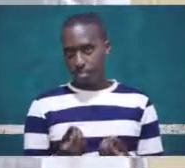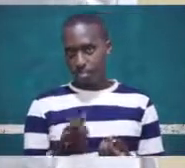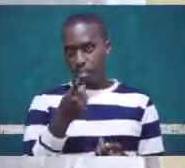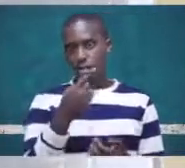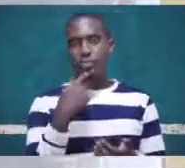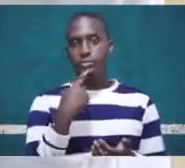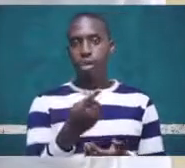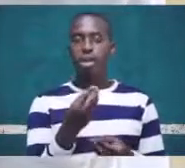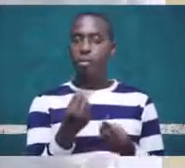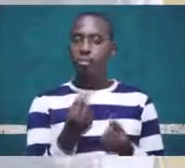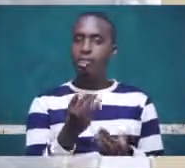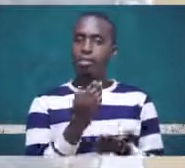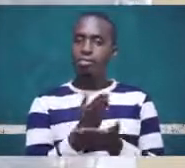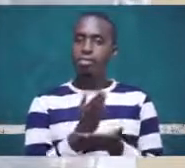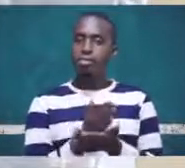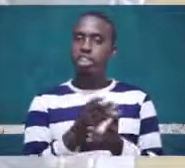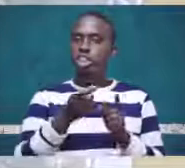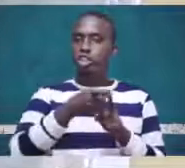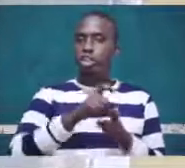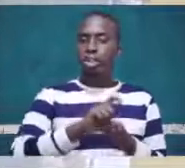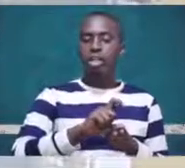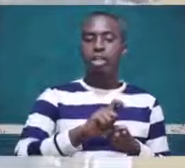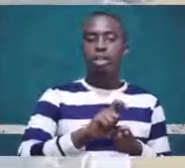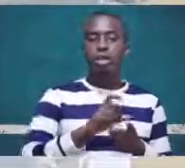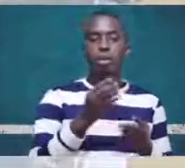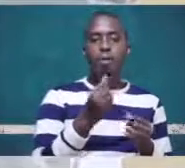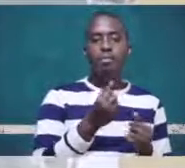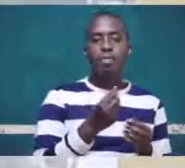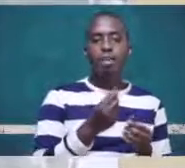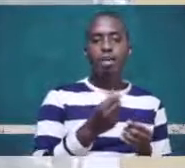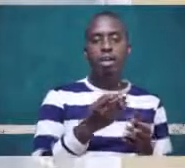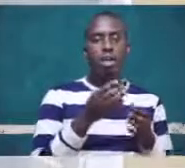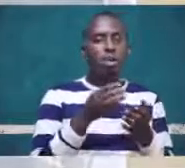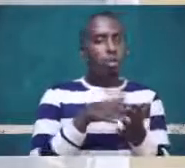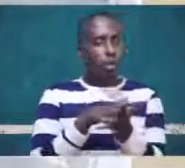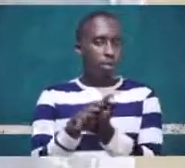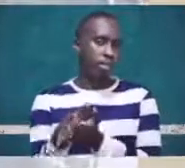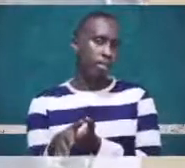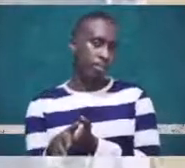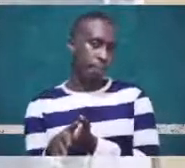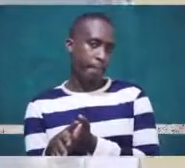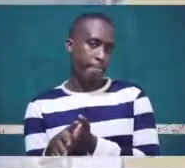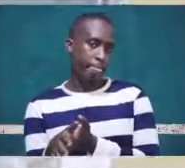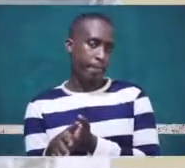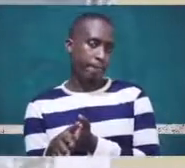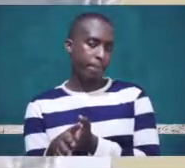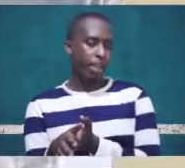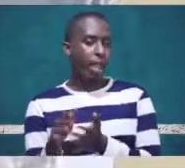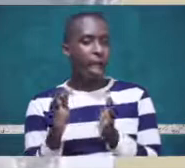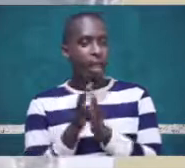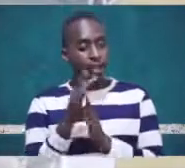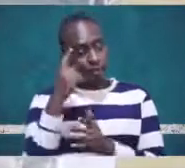This is the money that is added from what you were supposed to, what you've invested on one calculator. And for